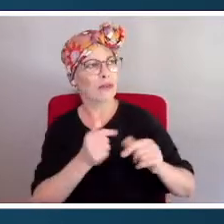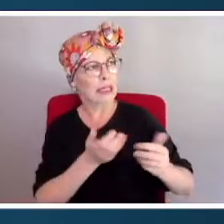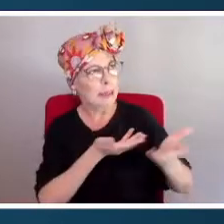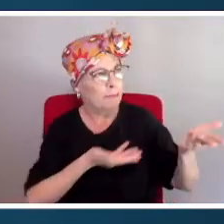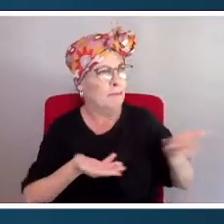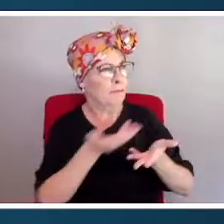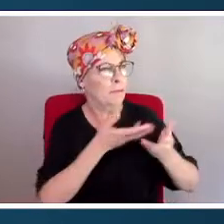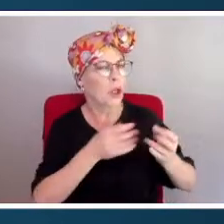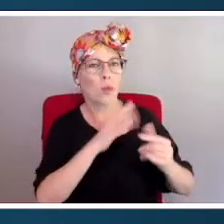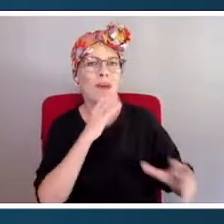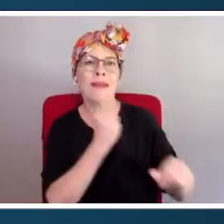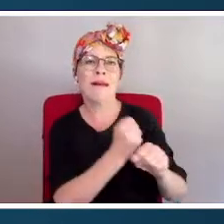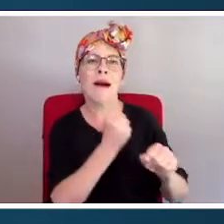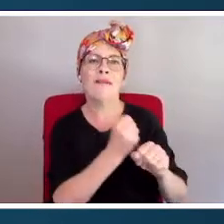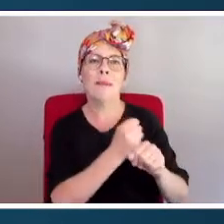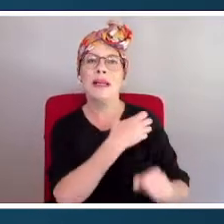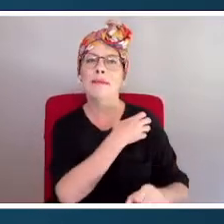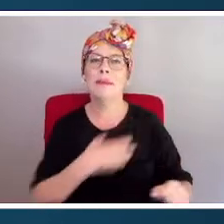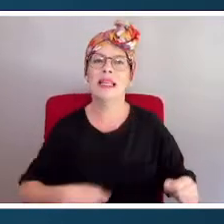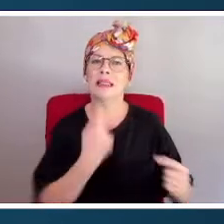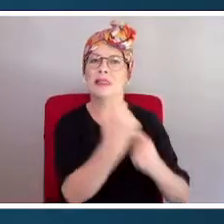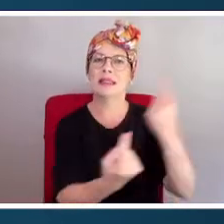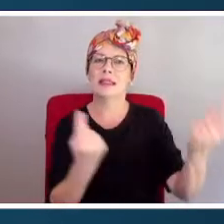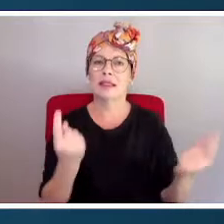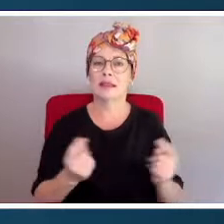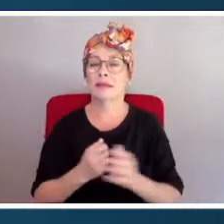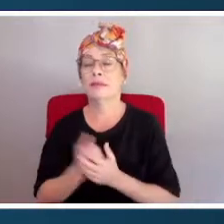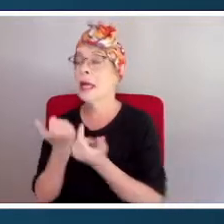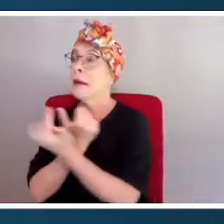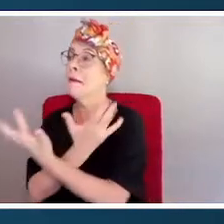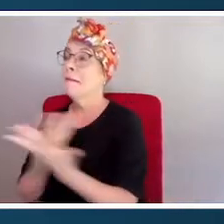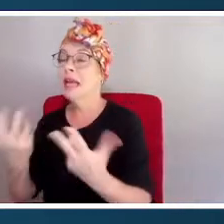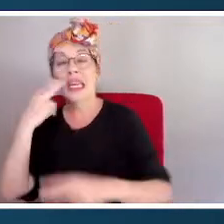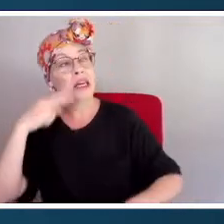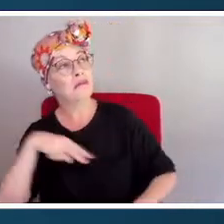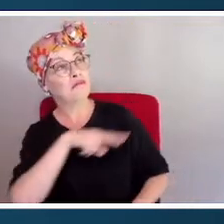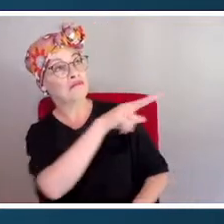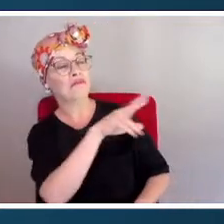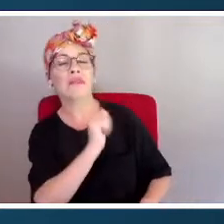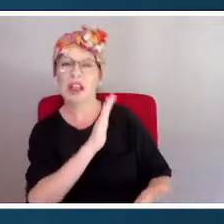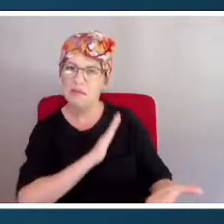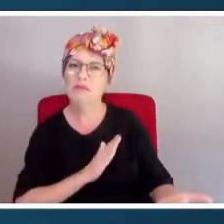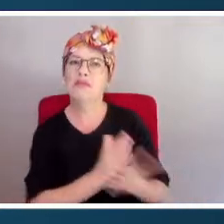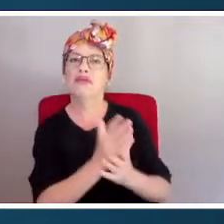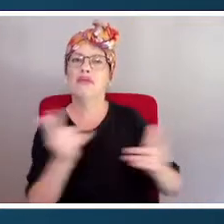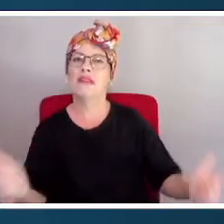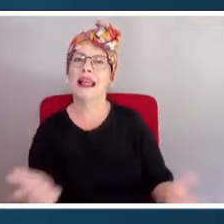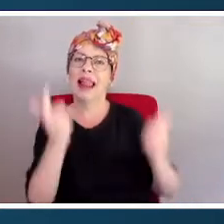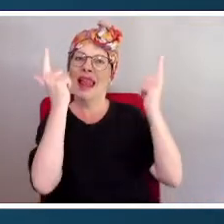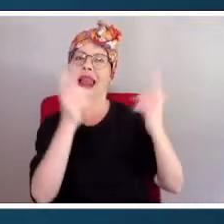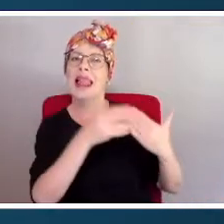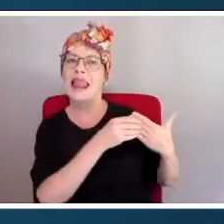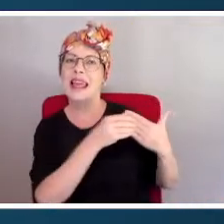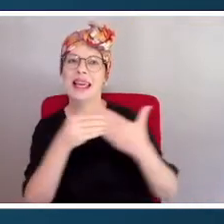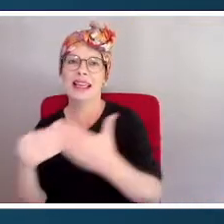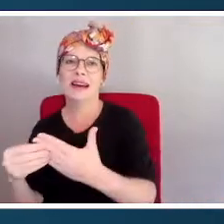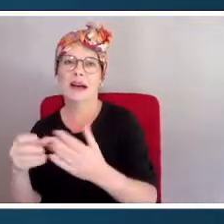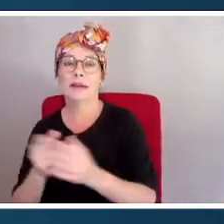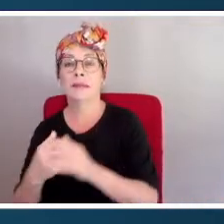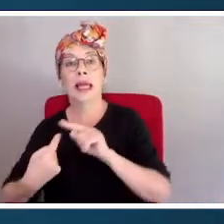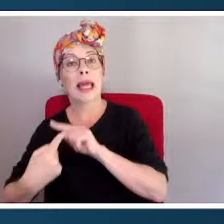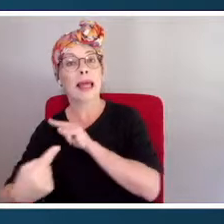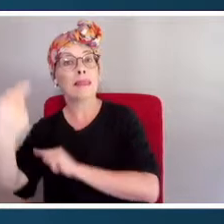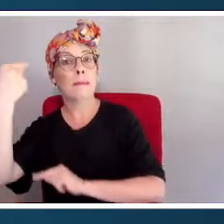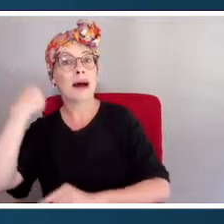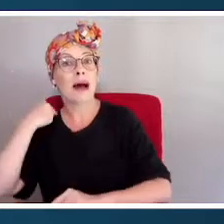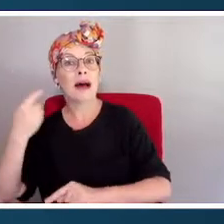Professor Prasad is widely and rightly seen as a leader of the Pacific region. In the past, foreign ministers and shadow foreign ministers